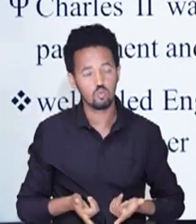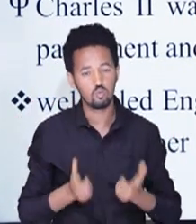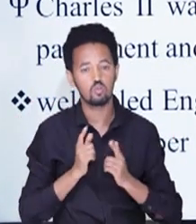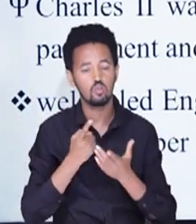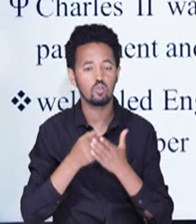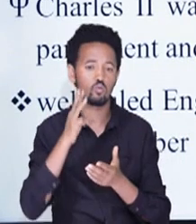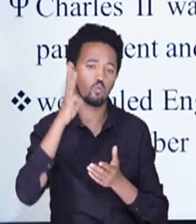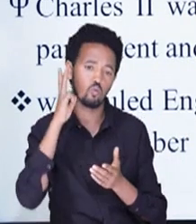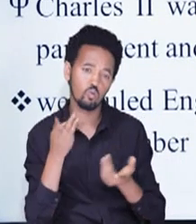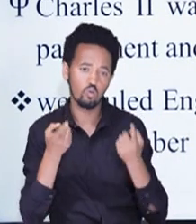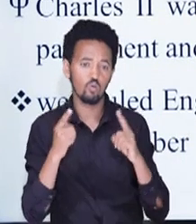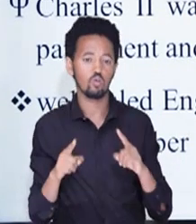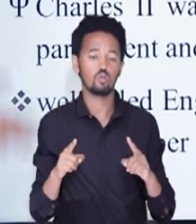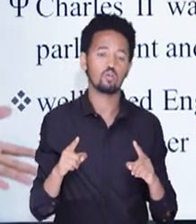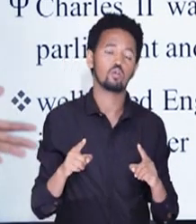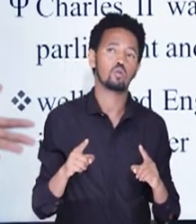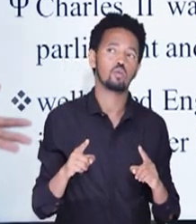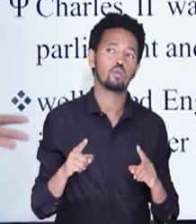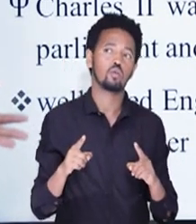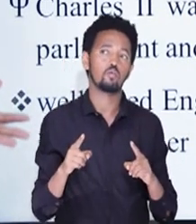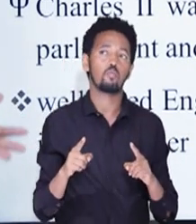was known as restoration.